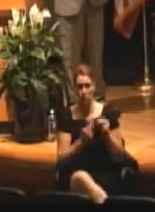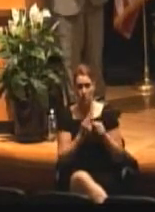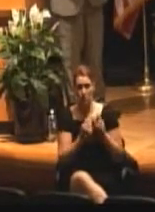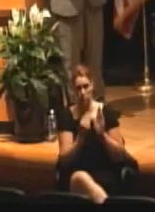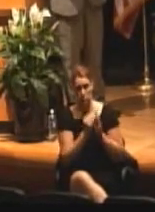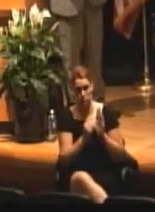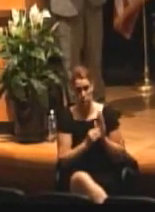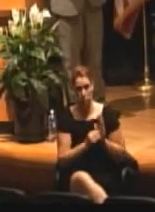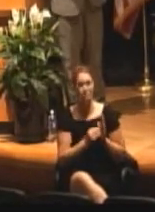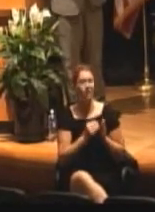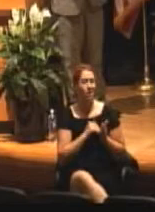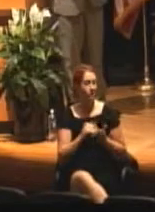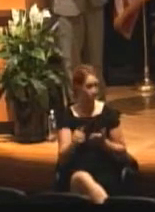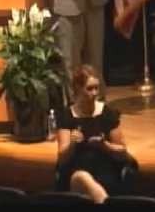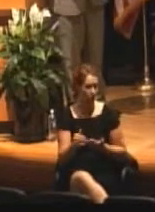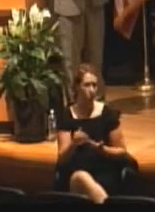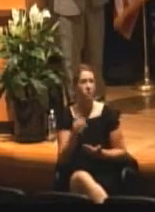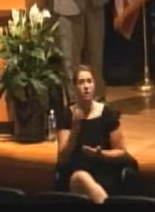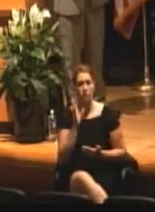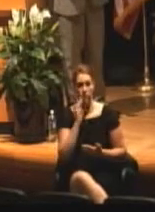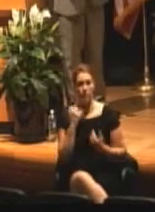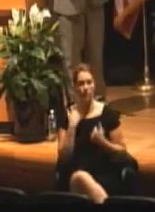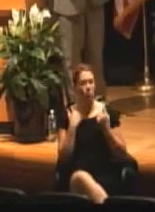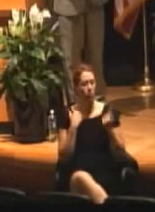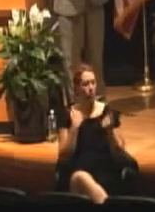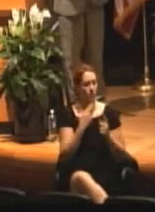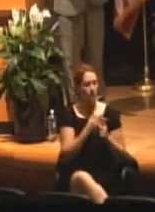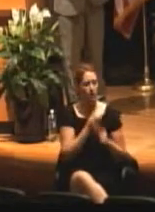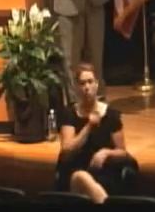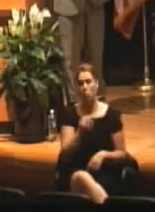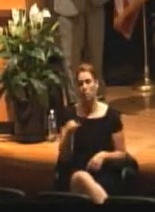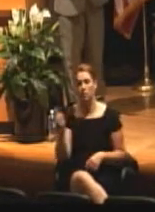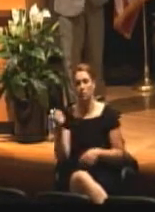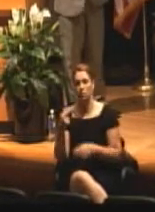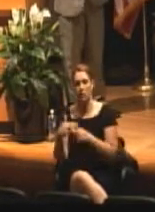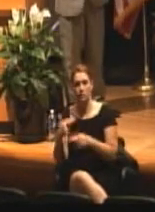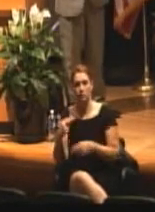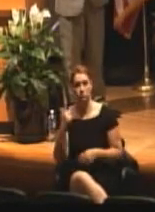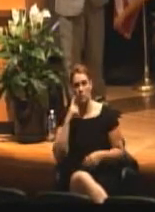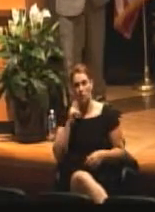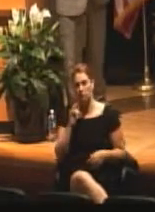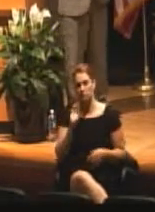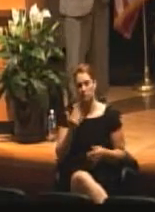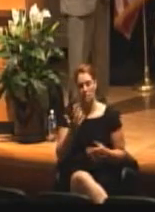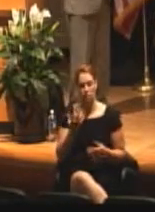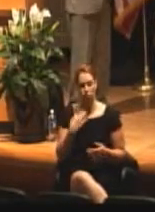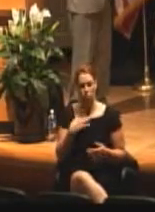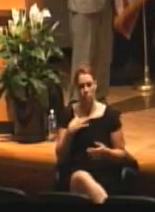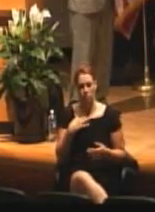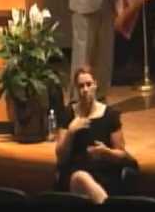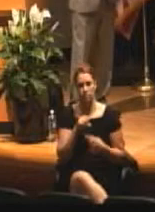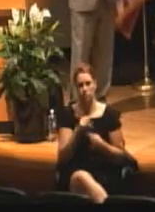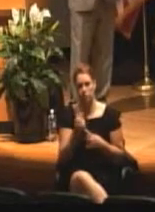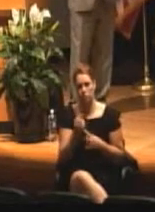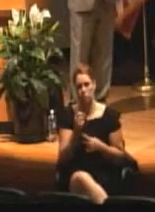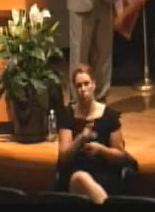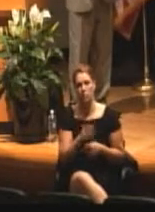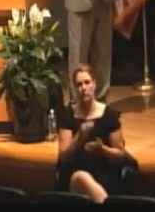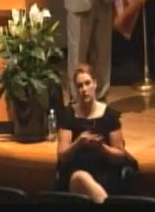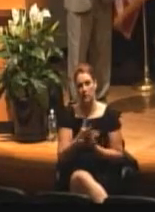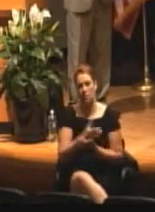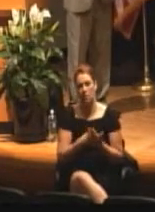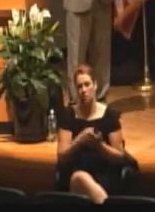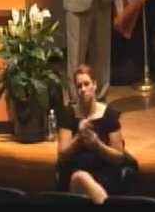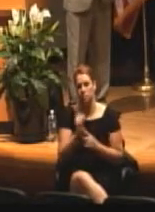lot. There's a lot of times we'll have only one or the other on because of a credit situation or because of an income situation or their debt. If you're